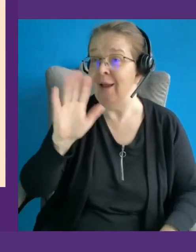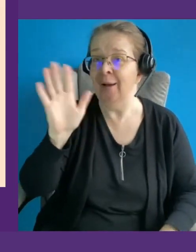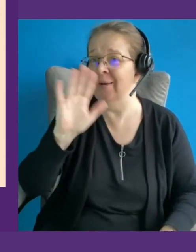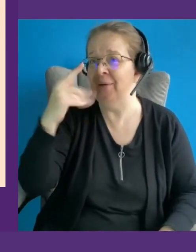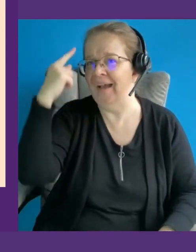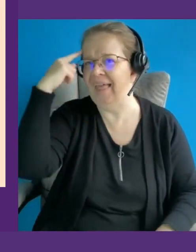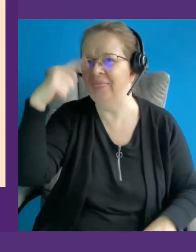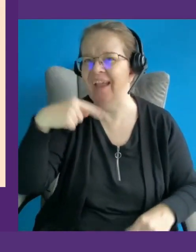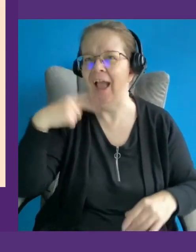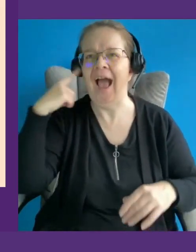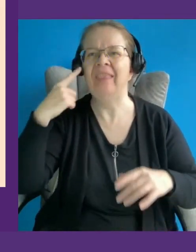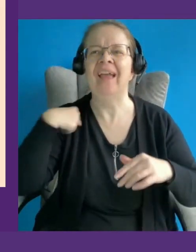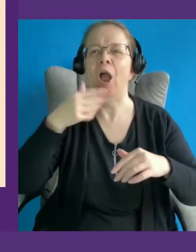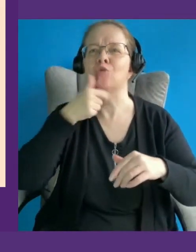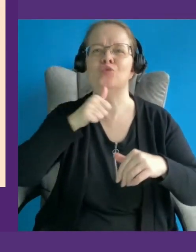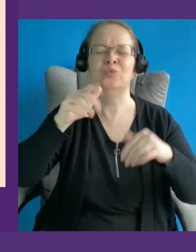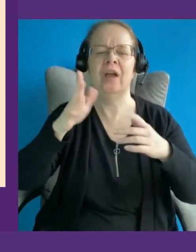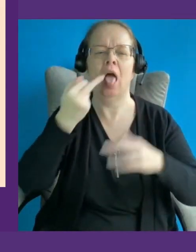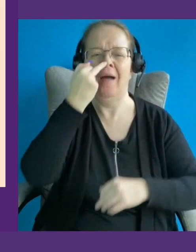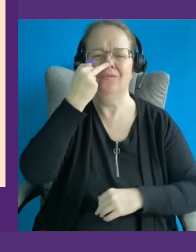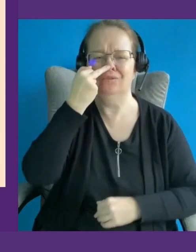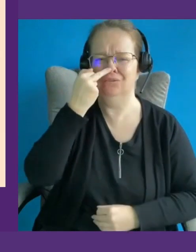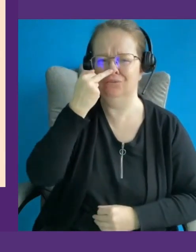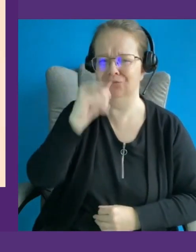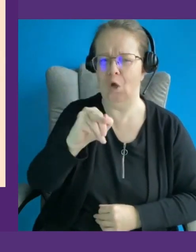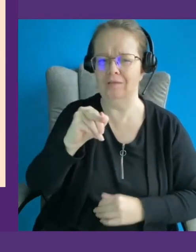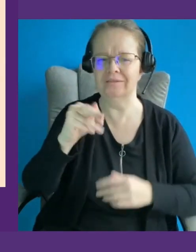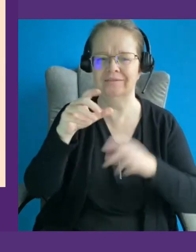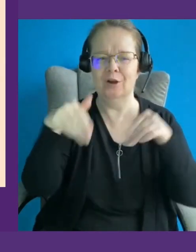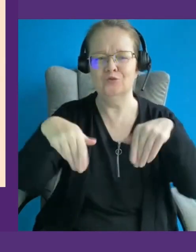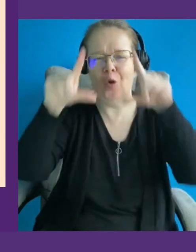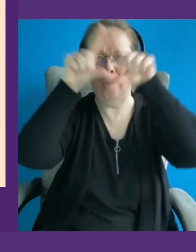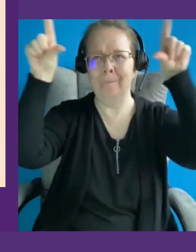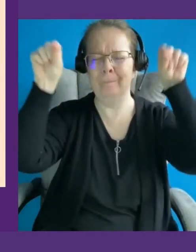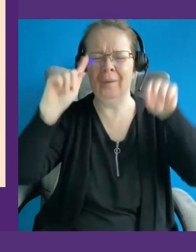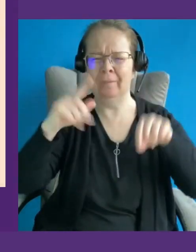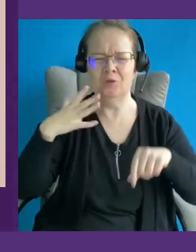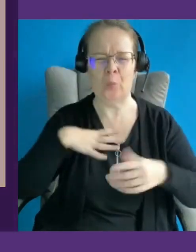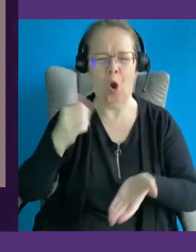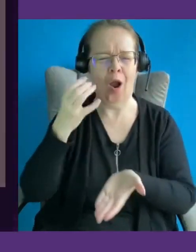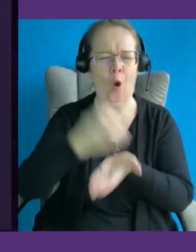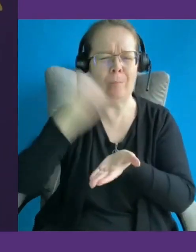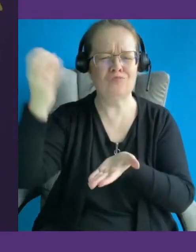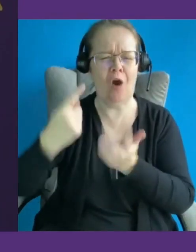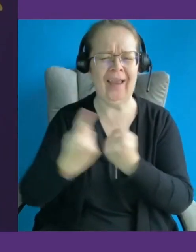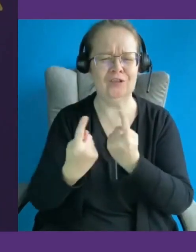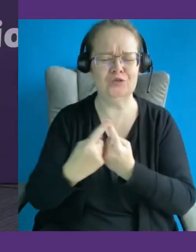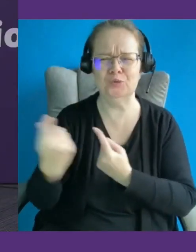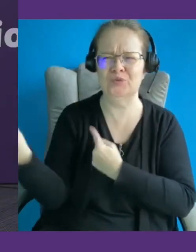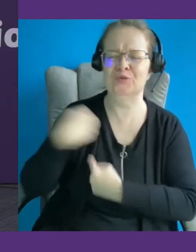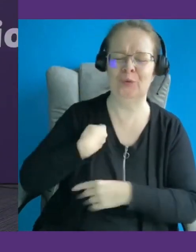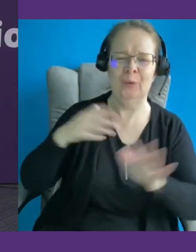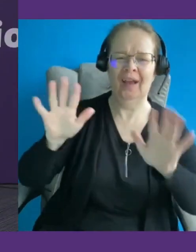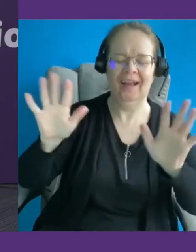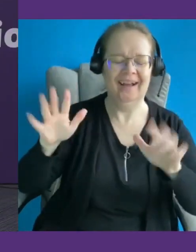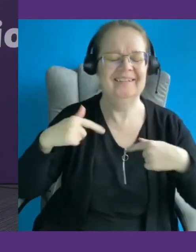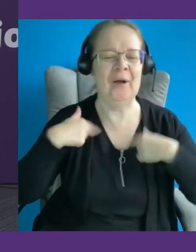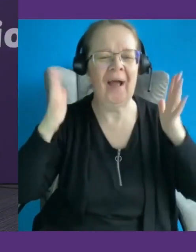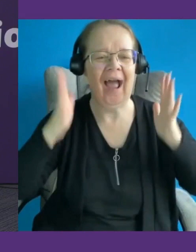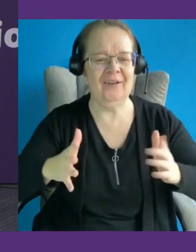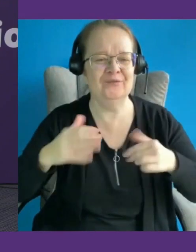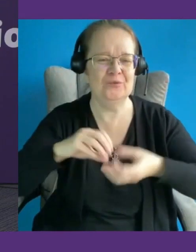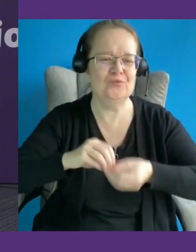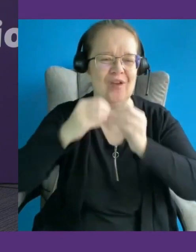avoid any copyright issues. But yeah, some very creative people in our world